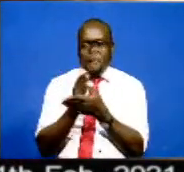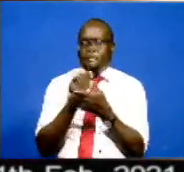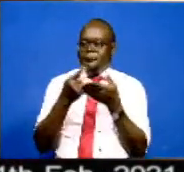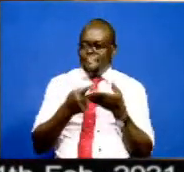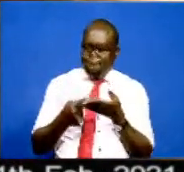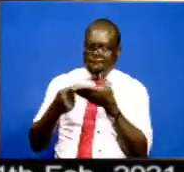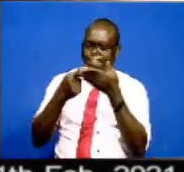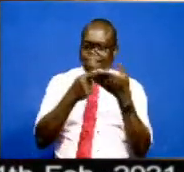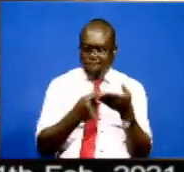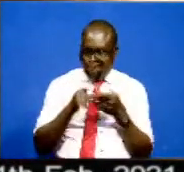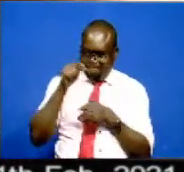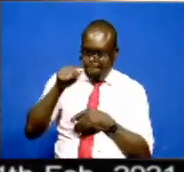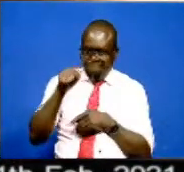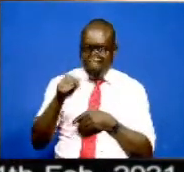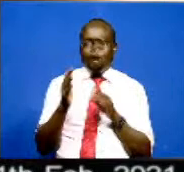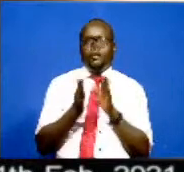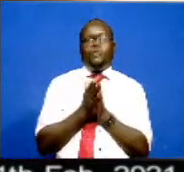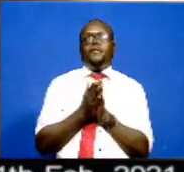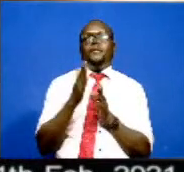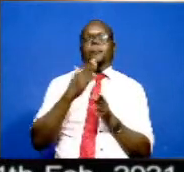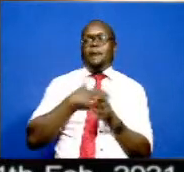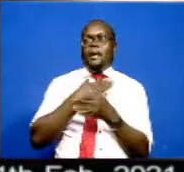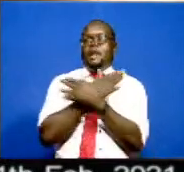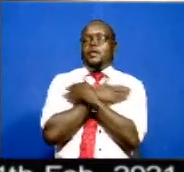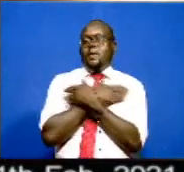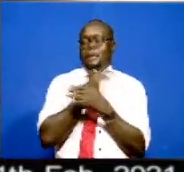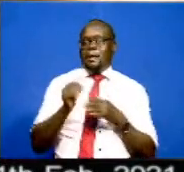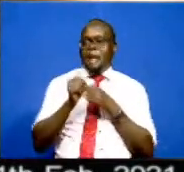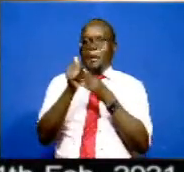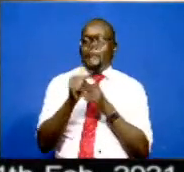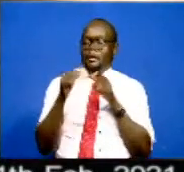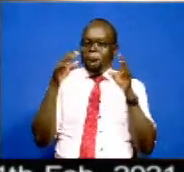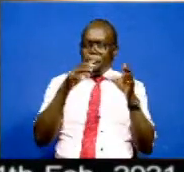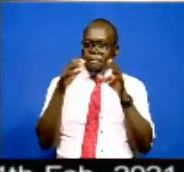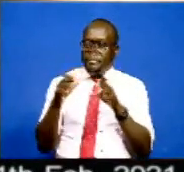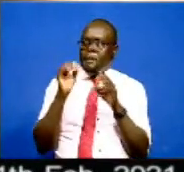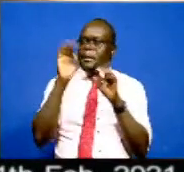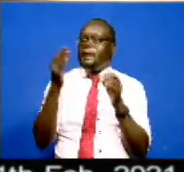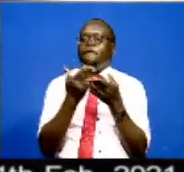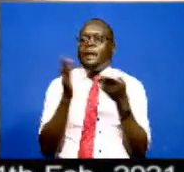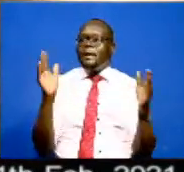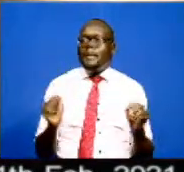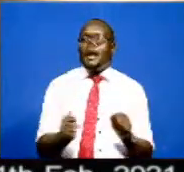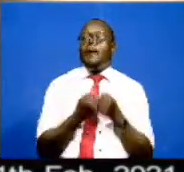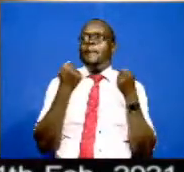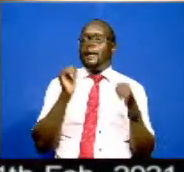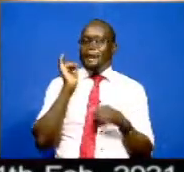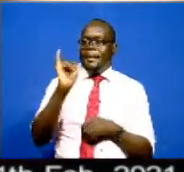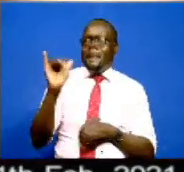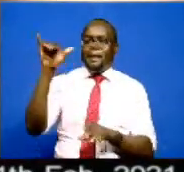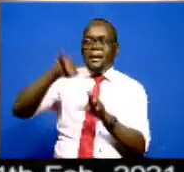this at length with my colleague, the leader of minority, that should it appear to us that members are extracting